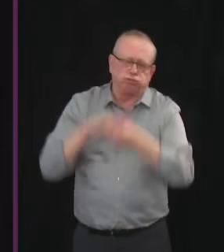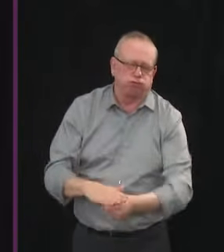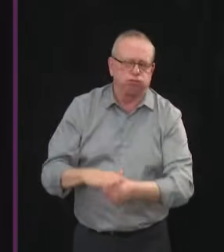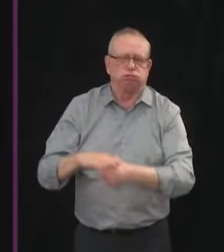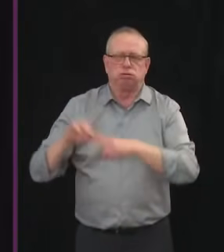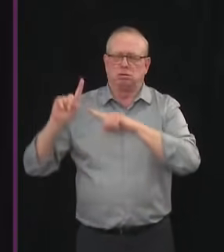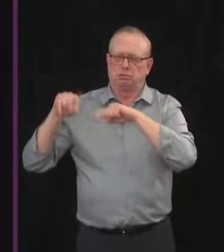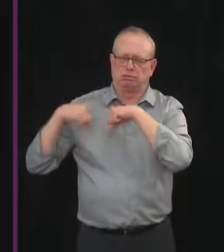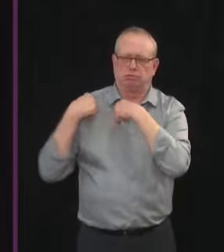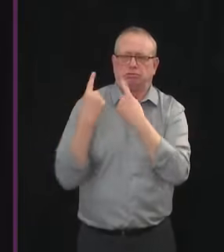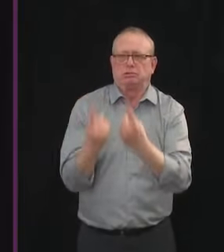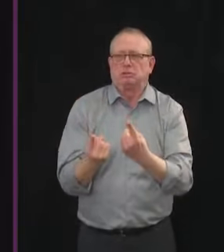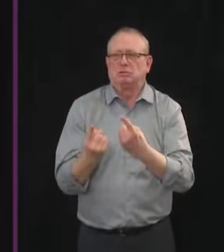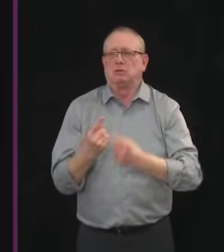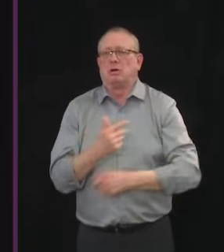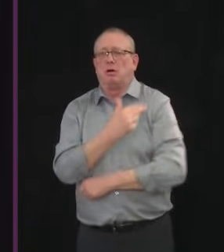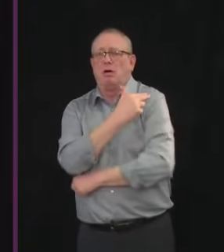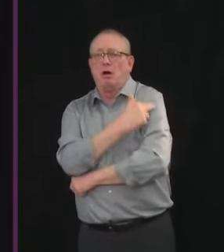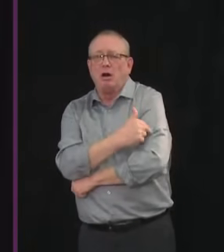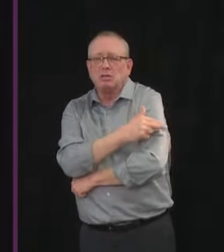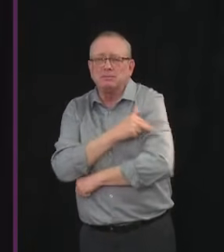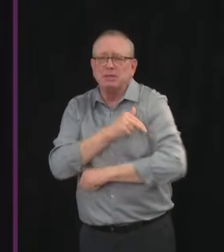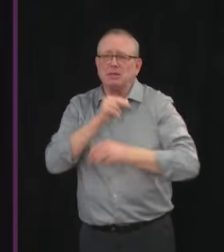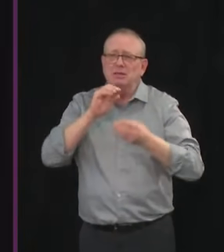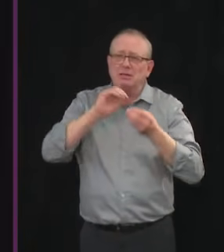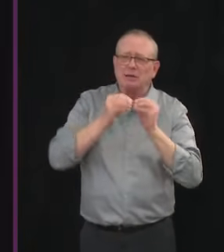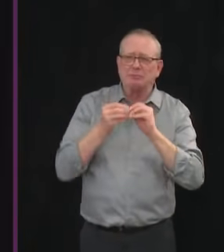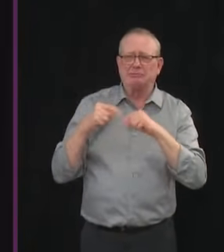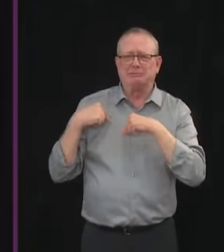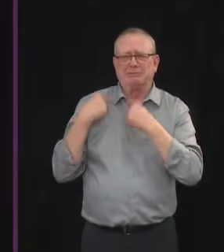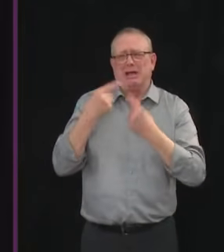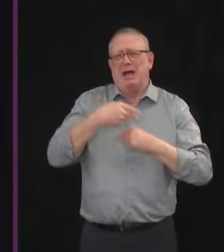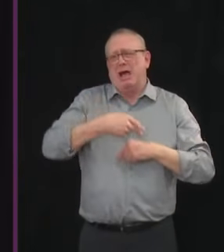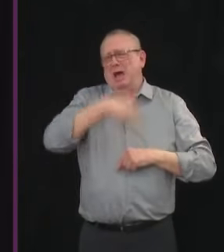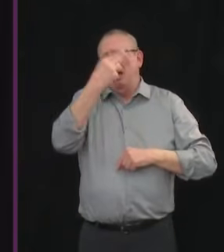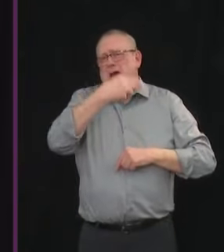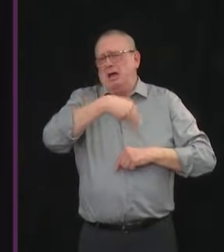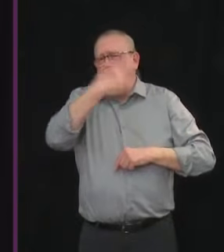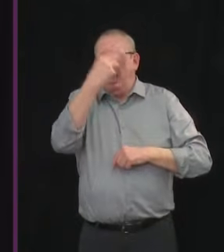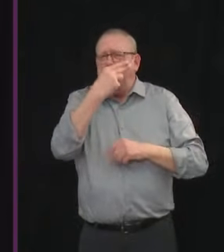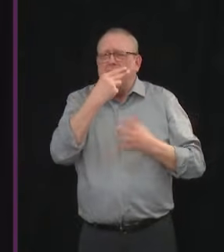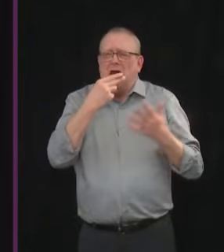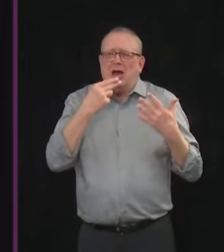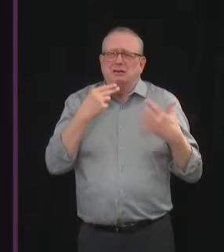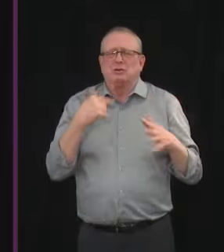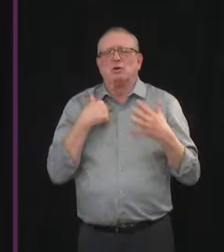in hospital have been high over the past several months, and I want to thank you for your work.